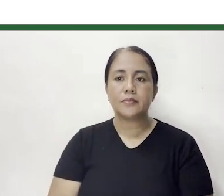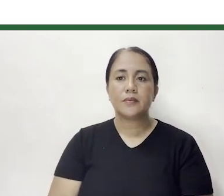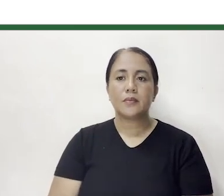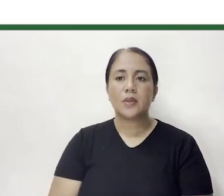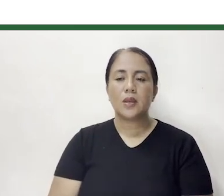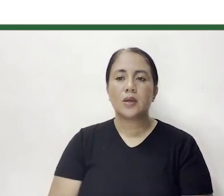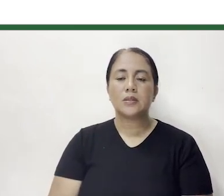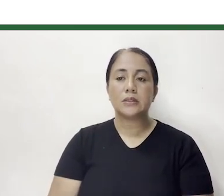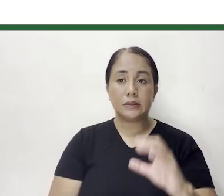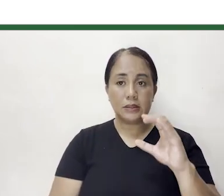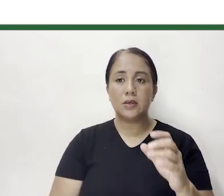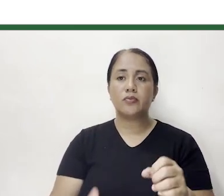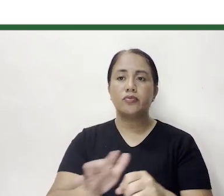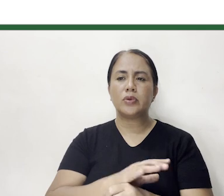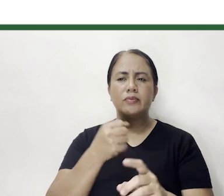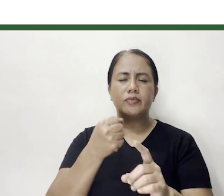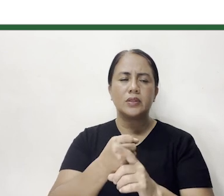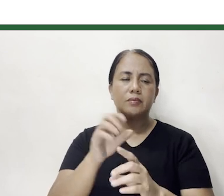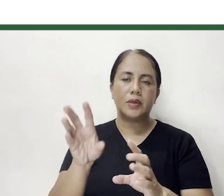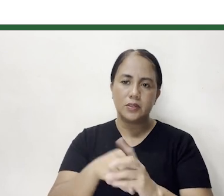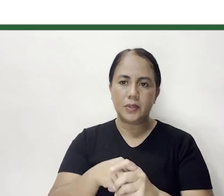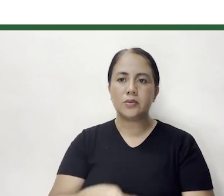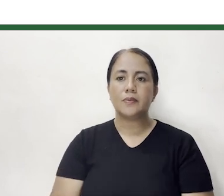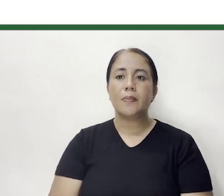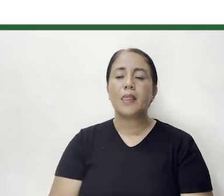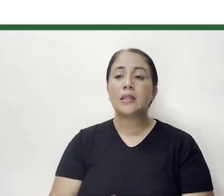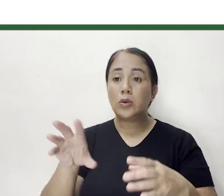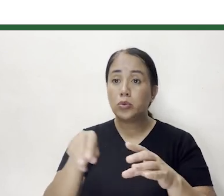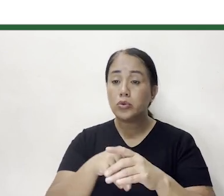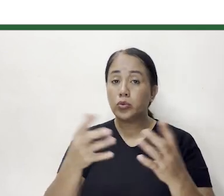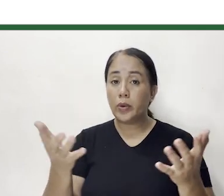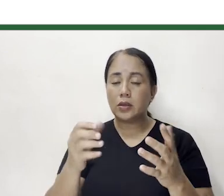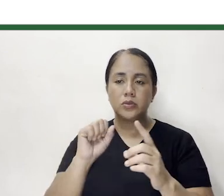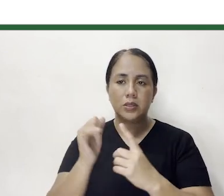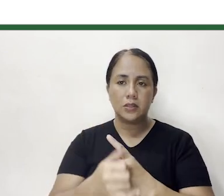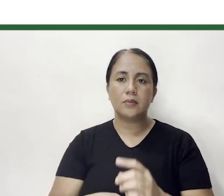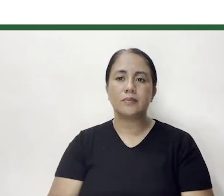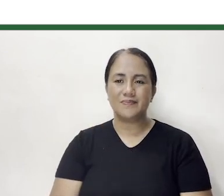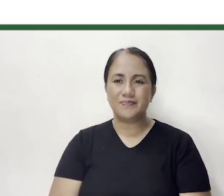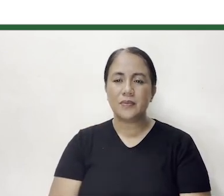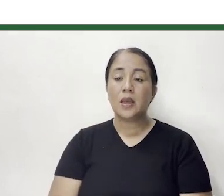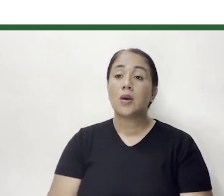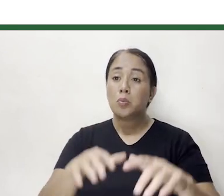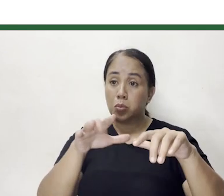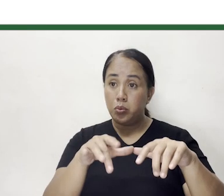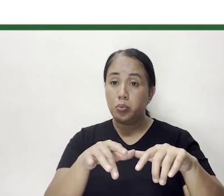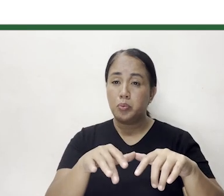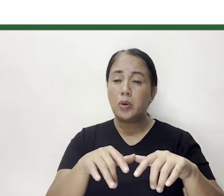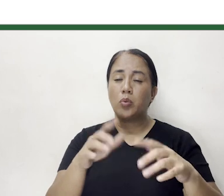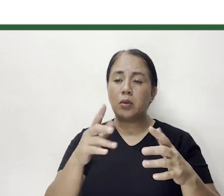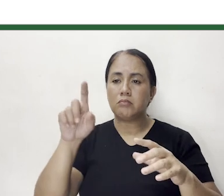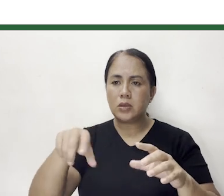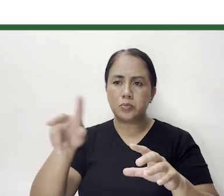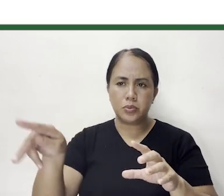disabilities. Letter C. Full and effective participation and inclusion in society. Persons